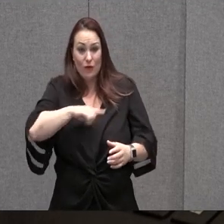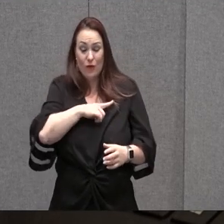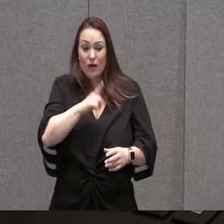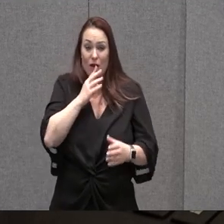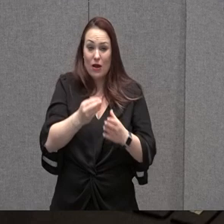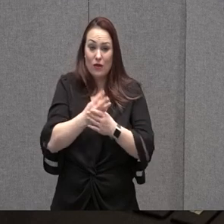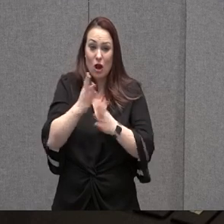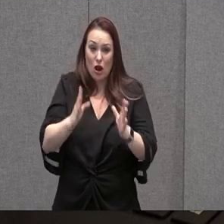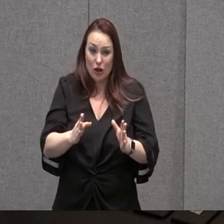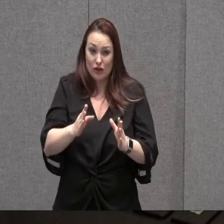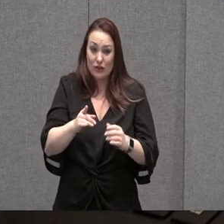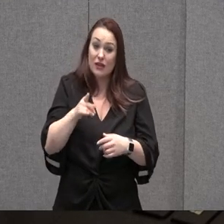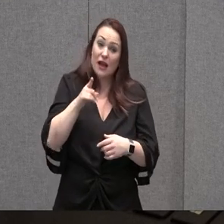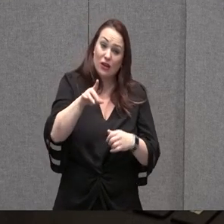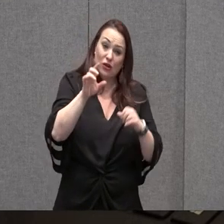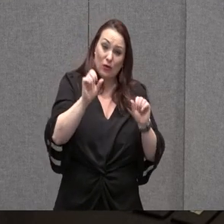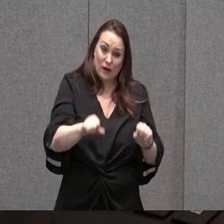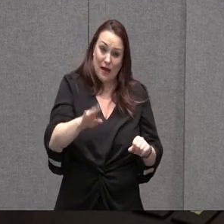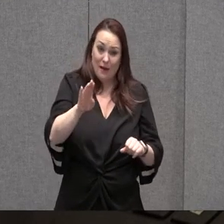be too.